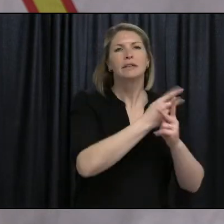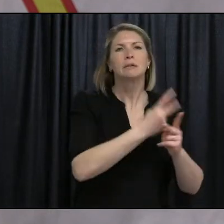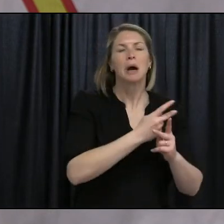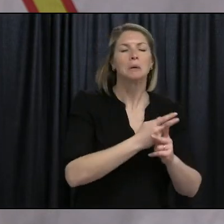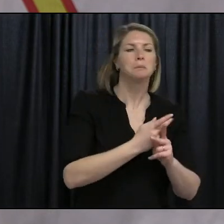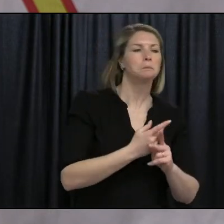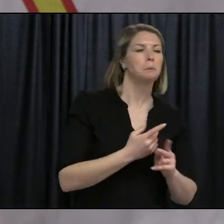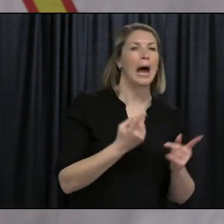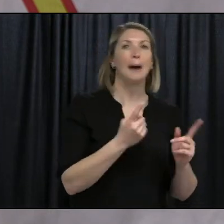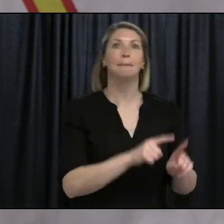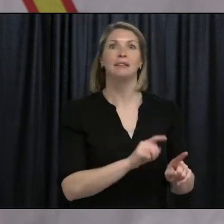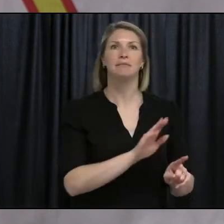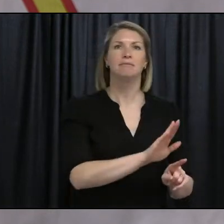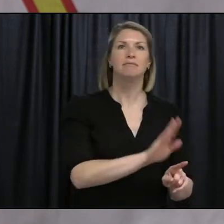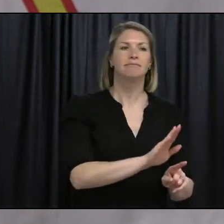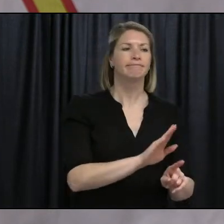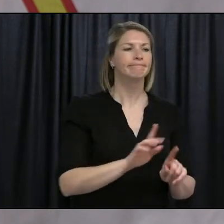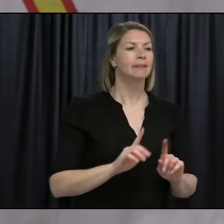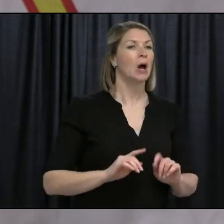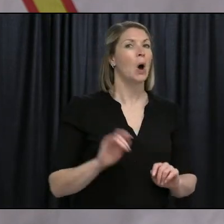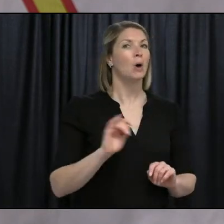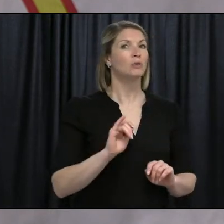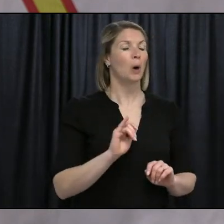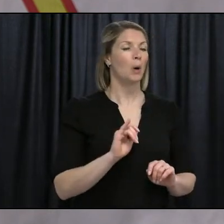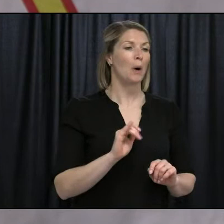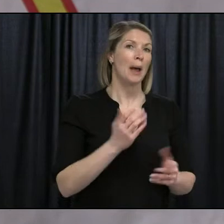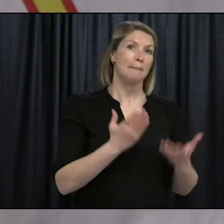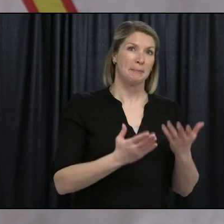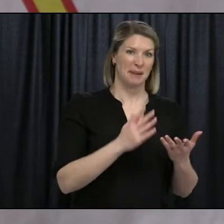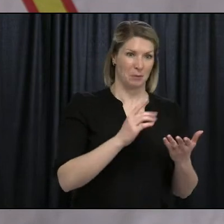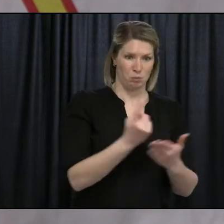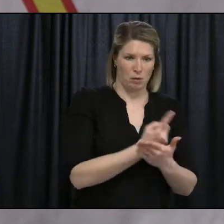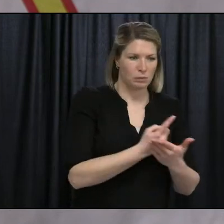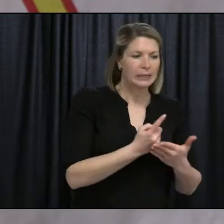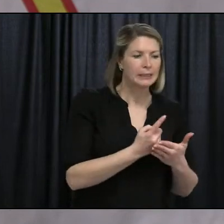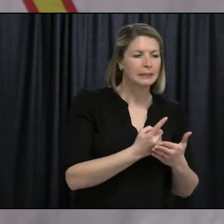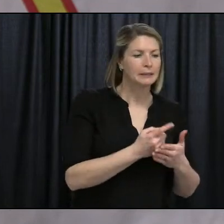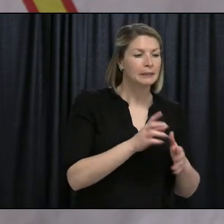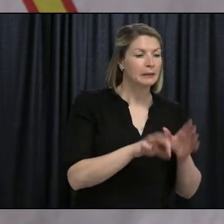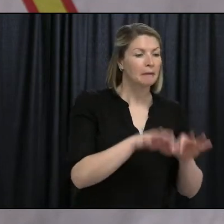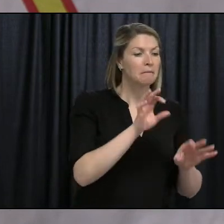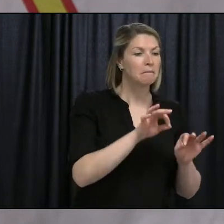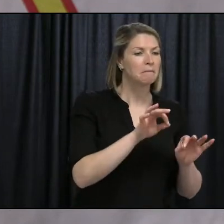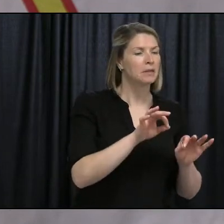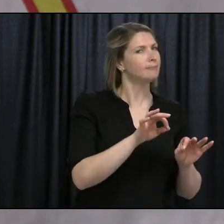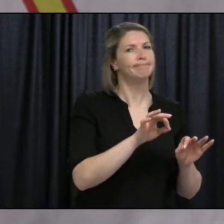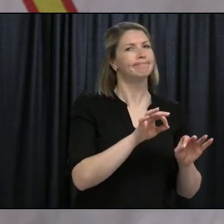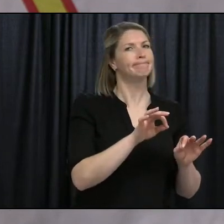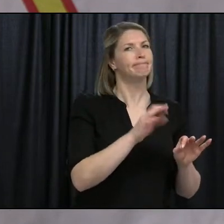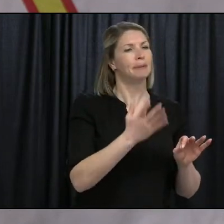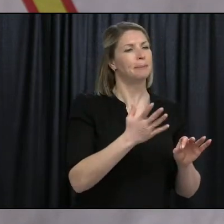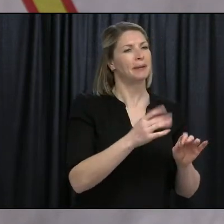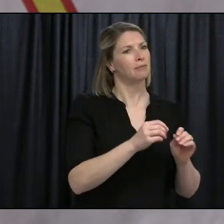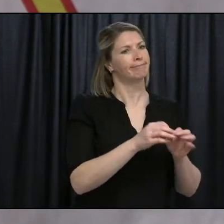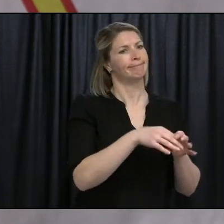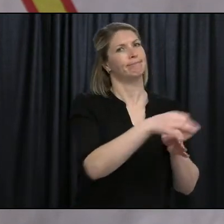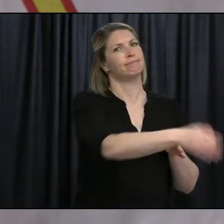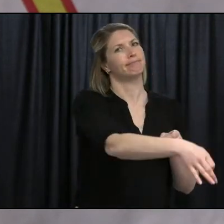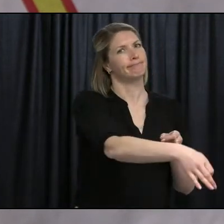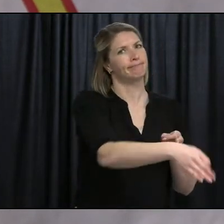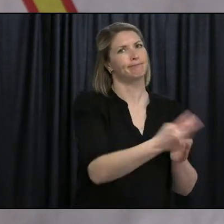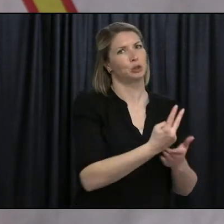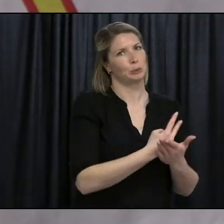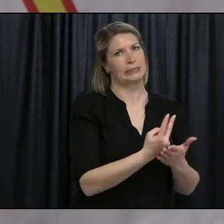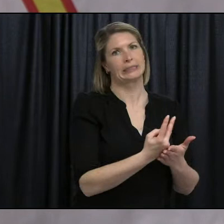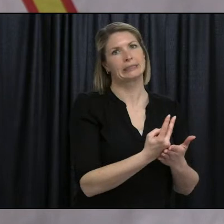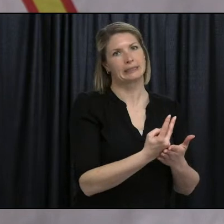may decide, we may get information in that week that tells us that we can't come out of it in a week,